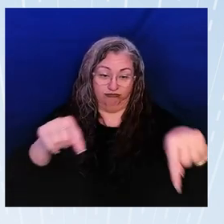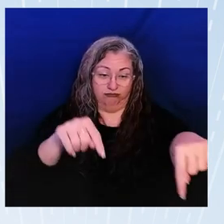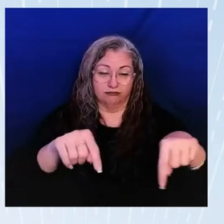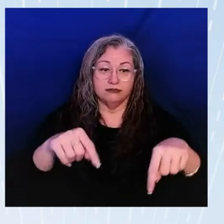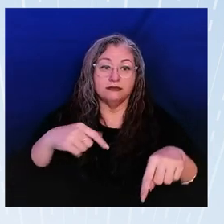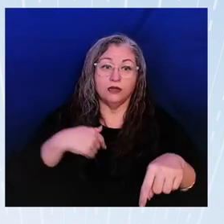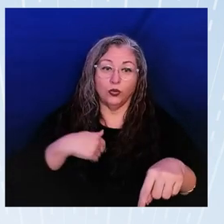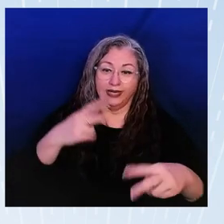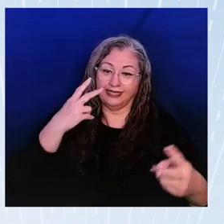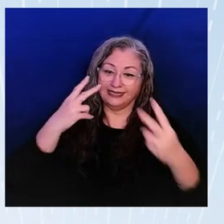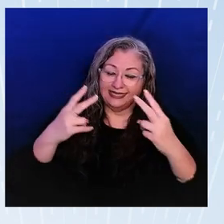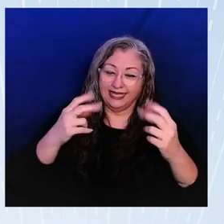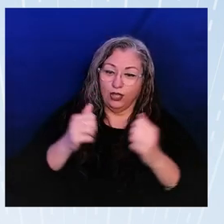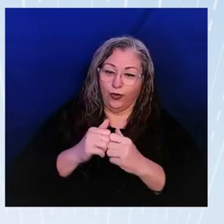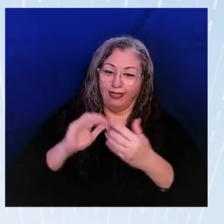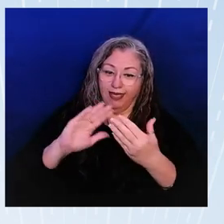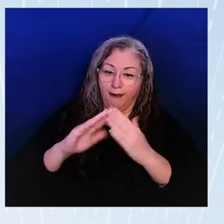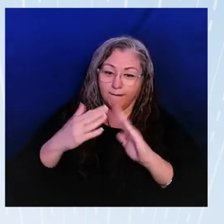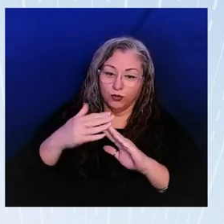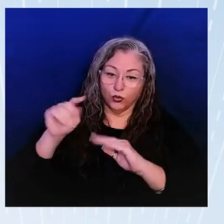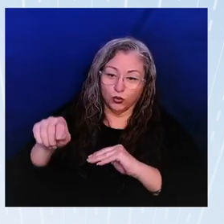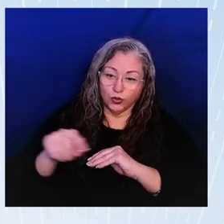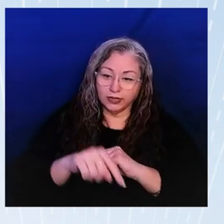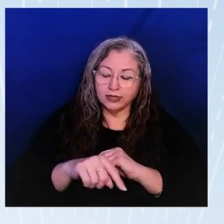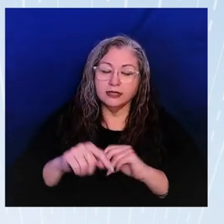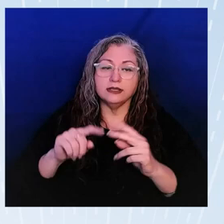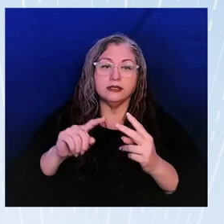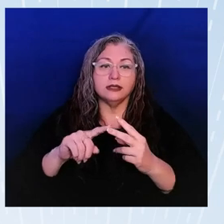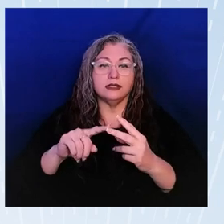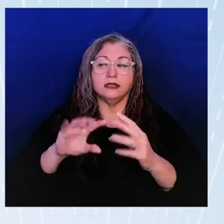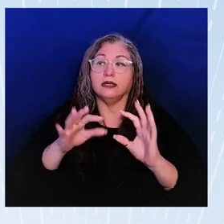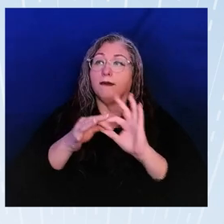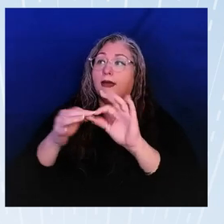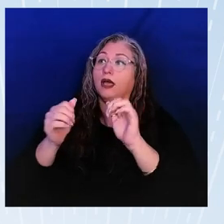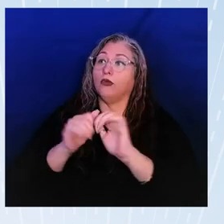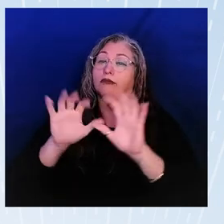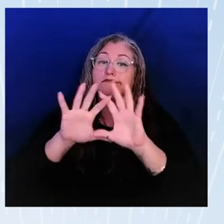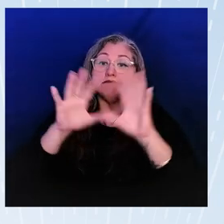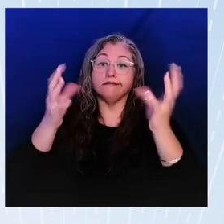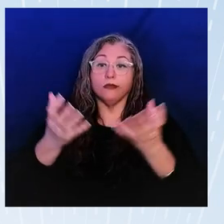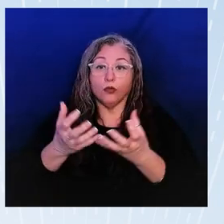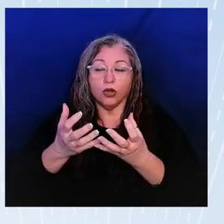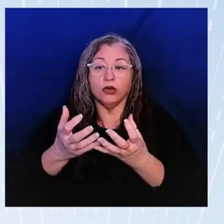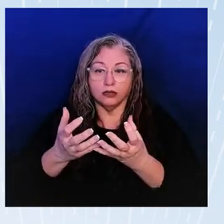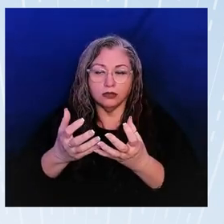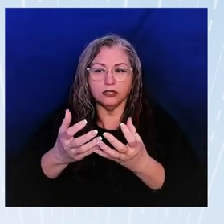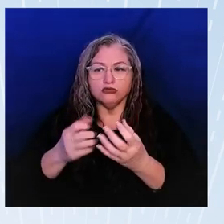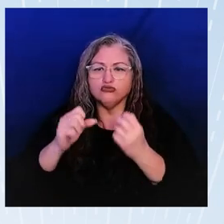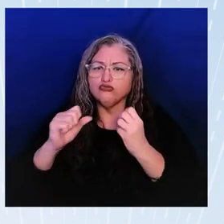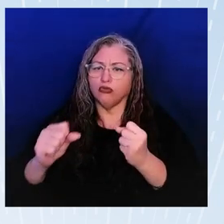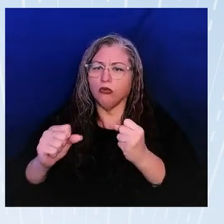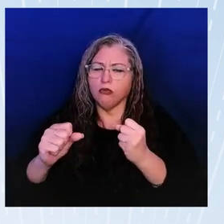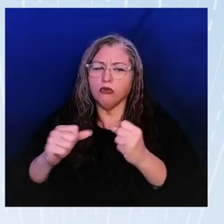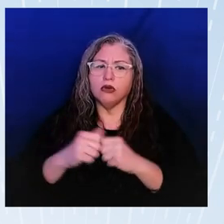have through our communities with the rest of the world, and that these communities